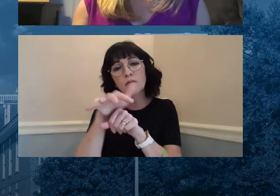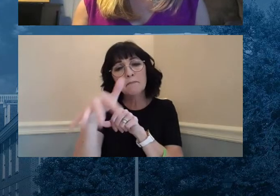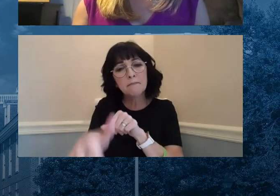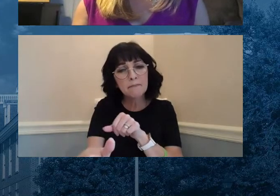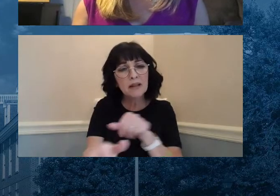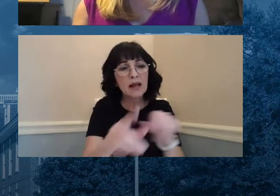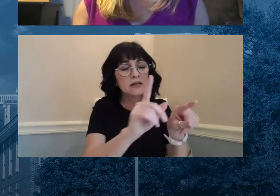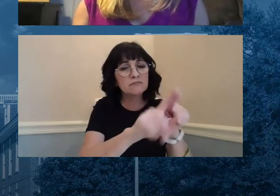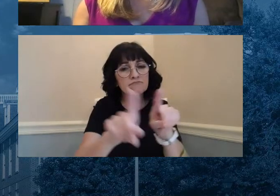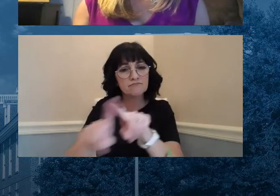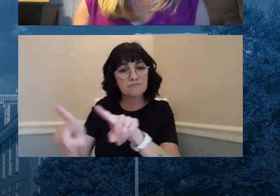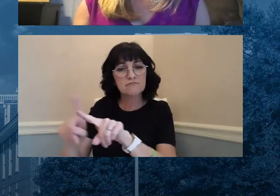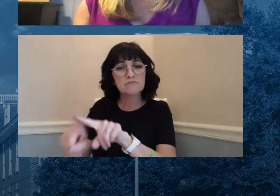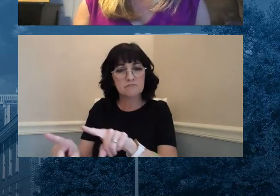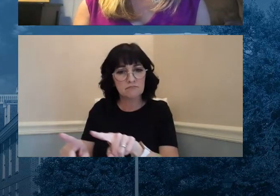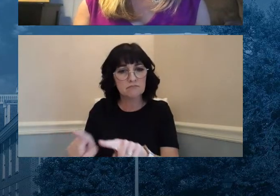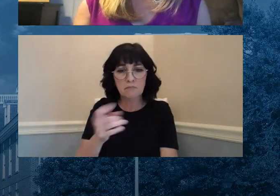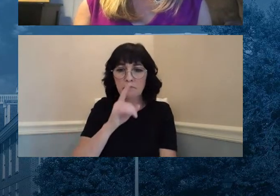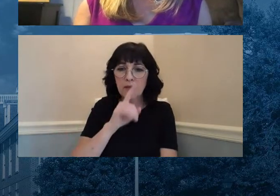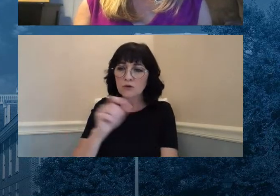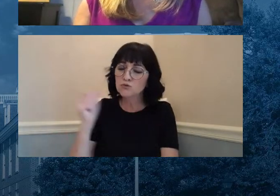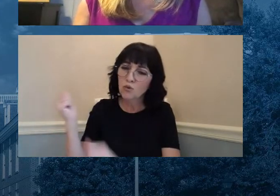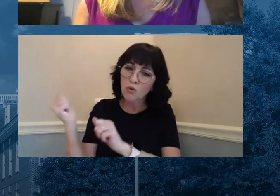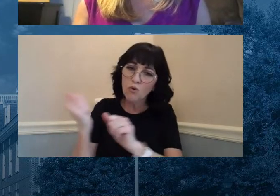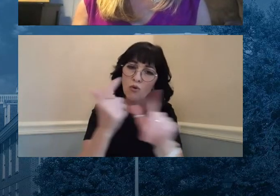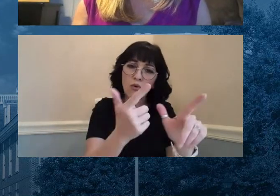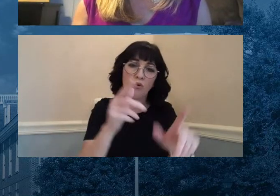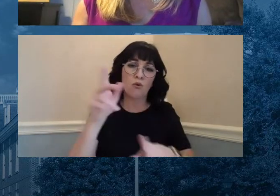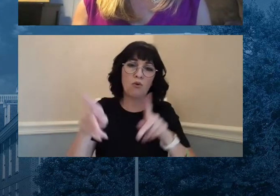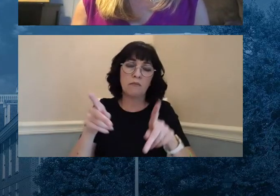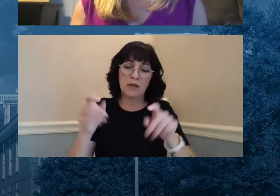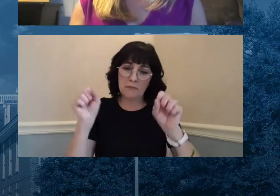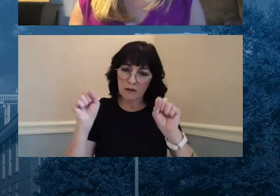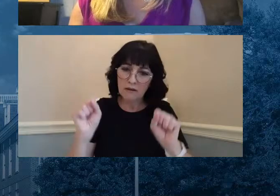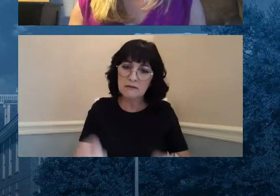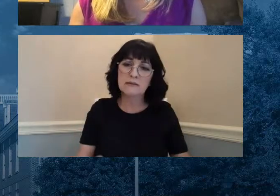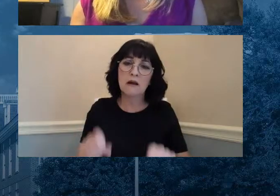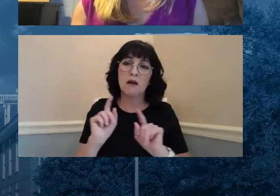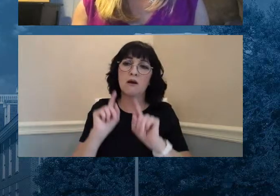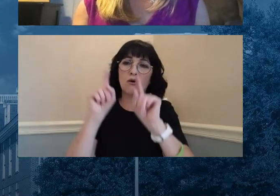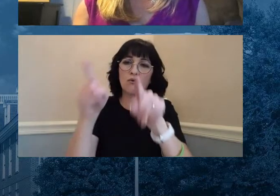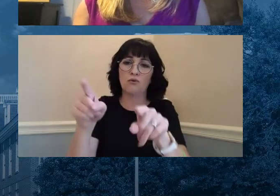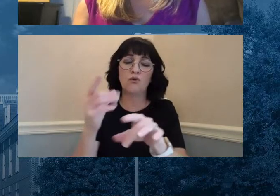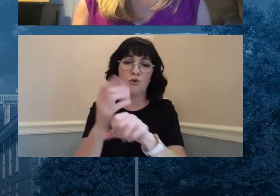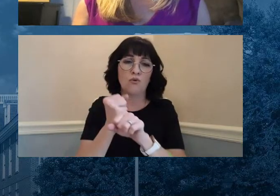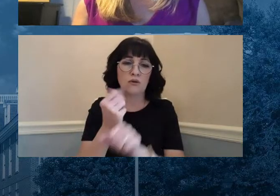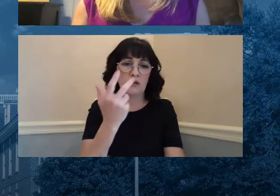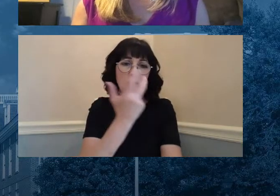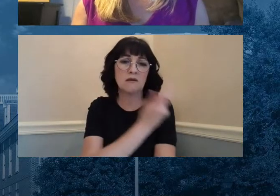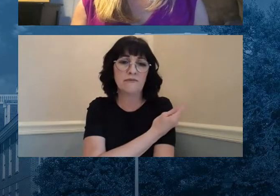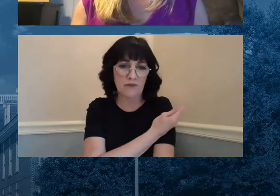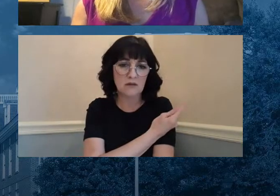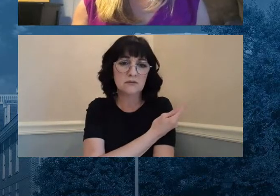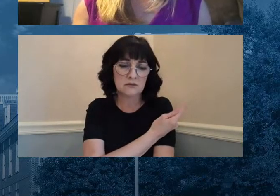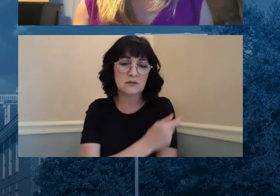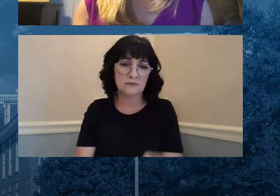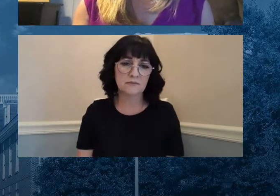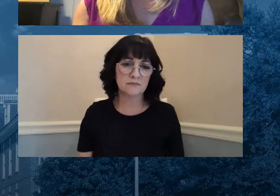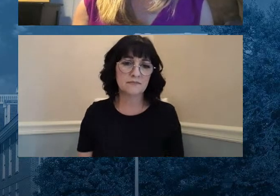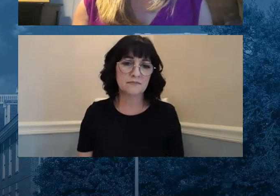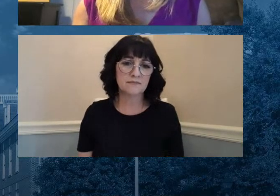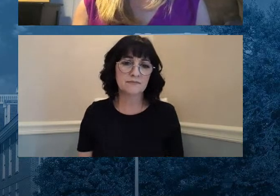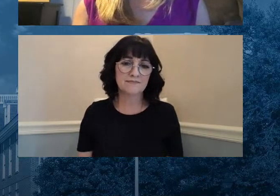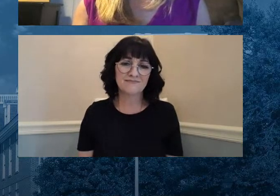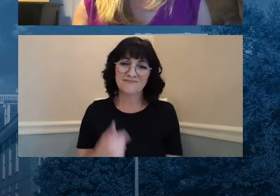others that are holding events every day to get vaccines into every corner and community of our state. And I'm so happy